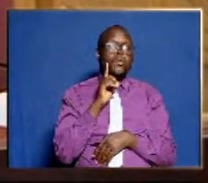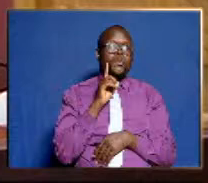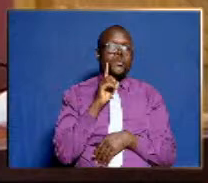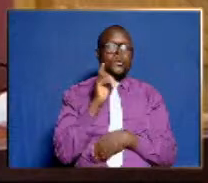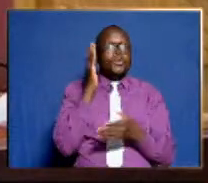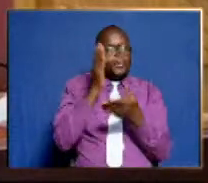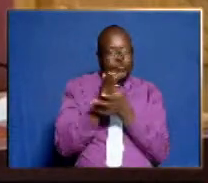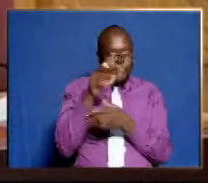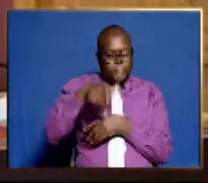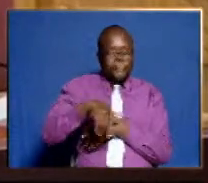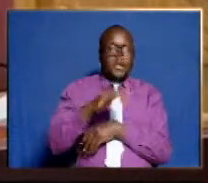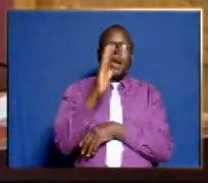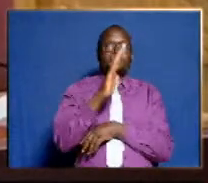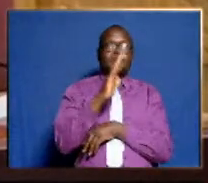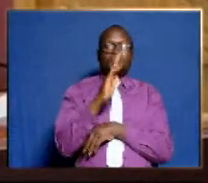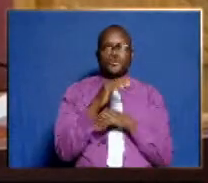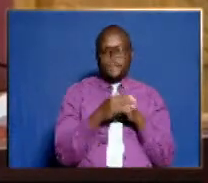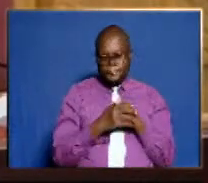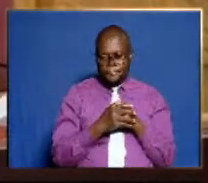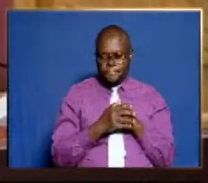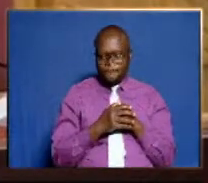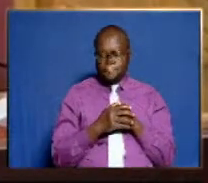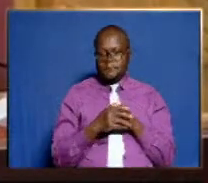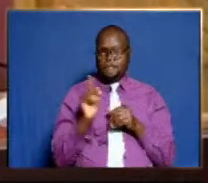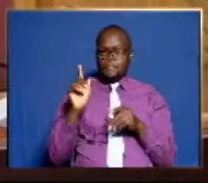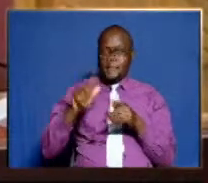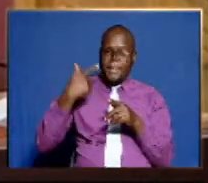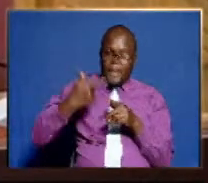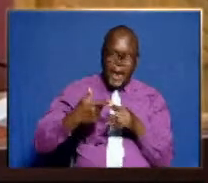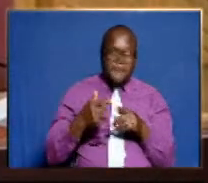Actually the afternoon. And then